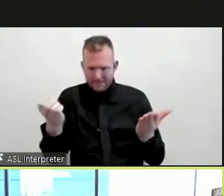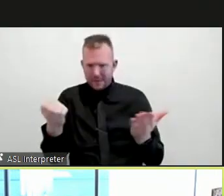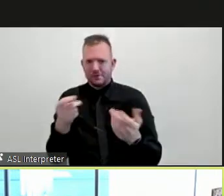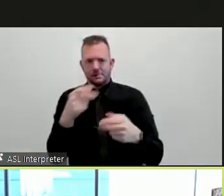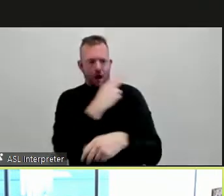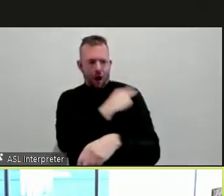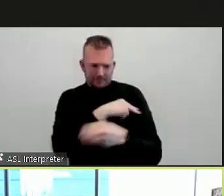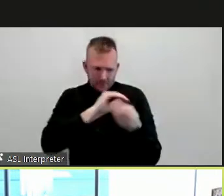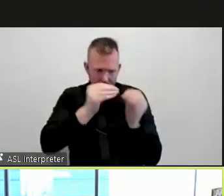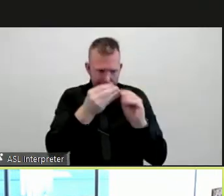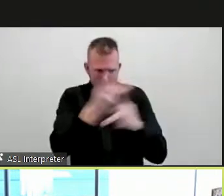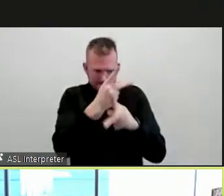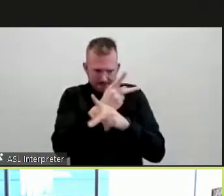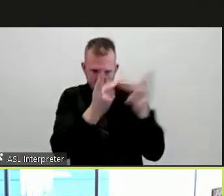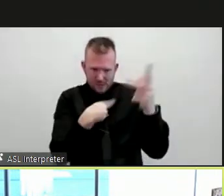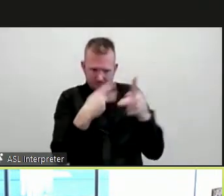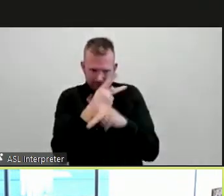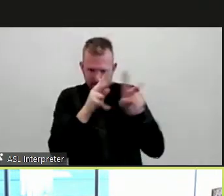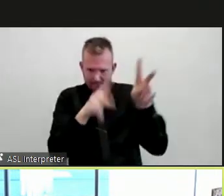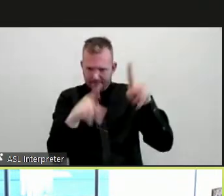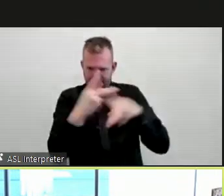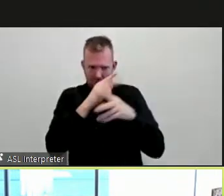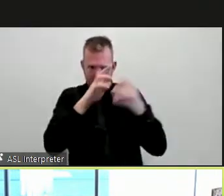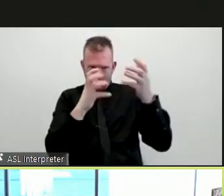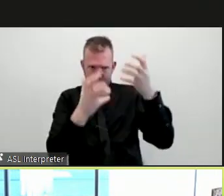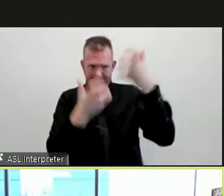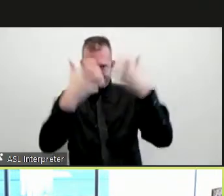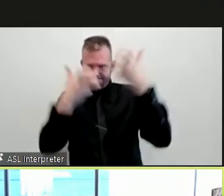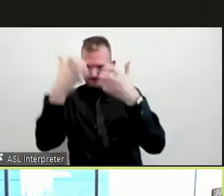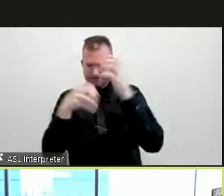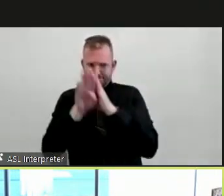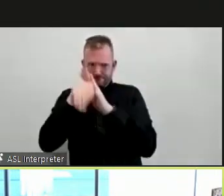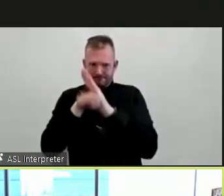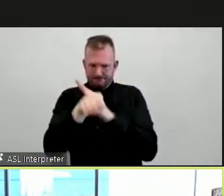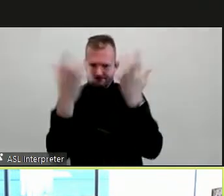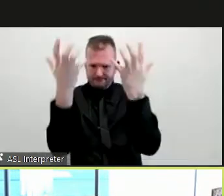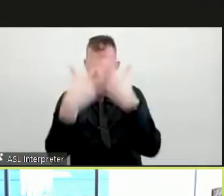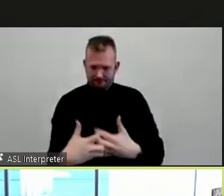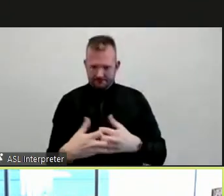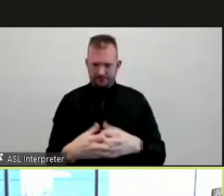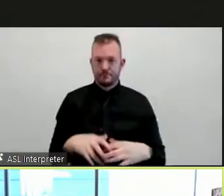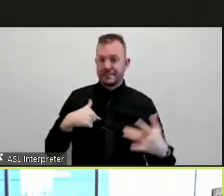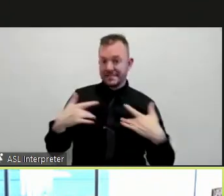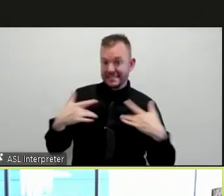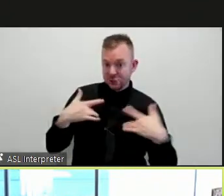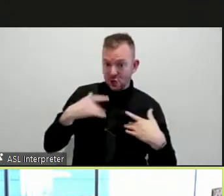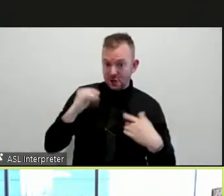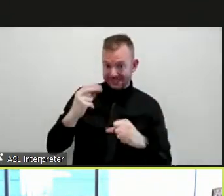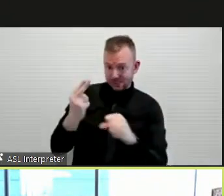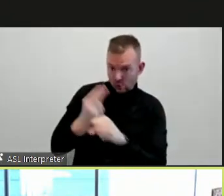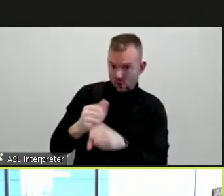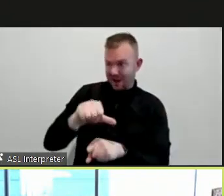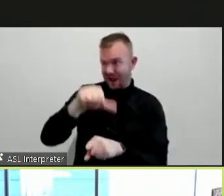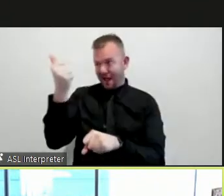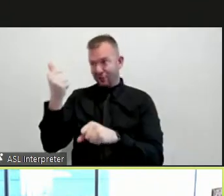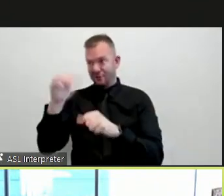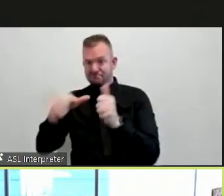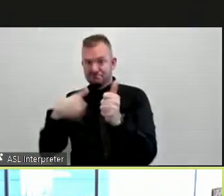We're really peaking there, and we're concerned that we may have to do them, but the good news is that we